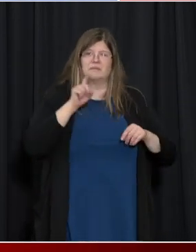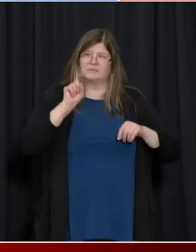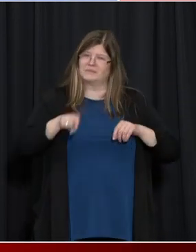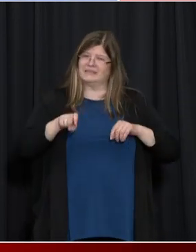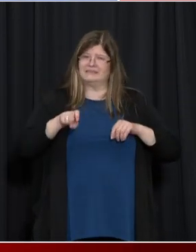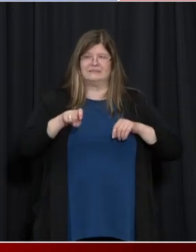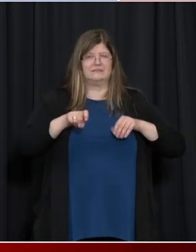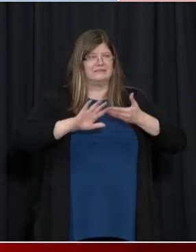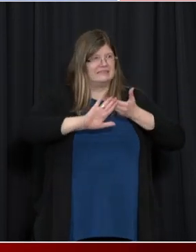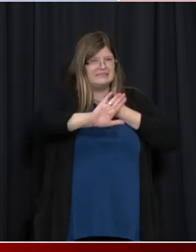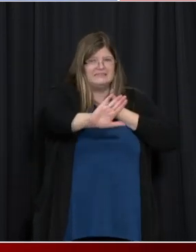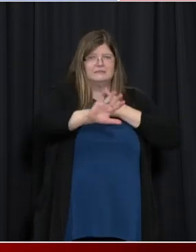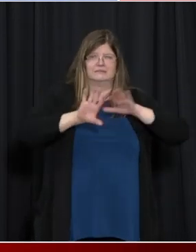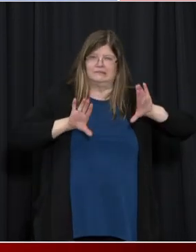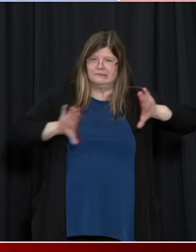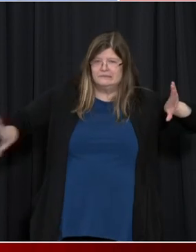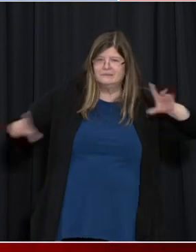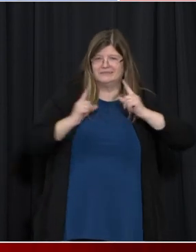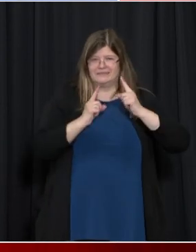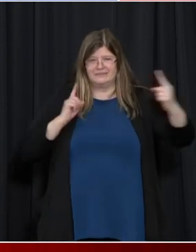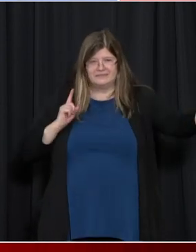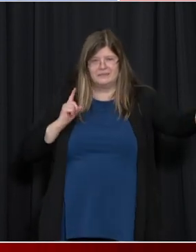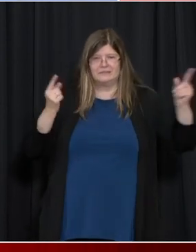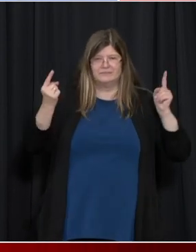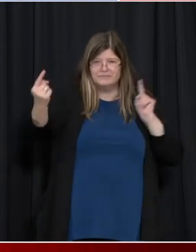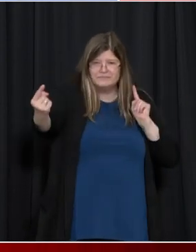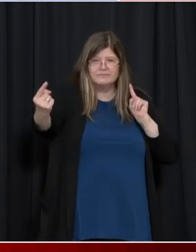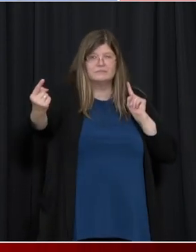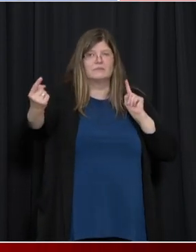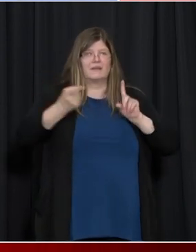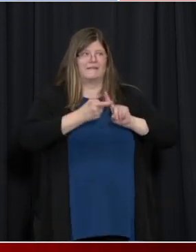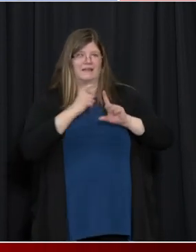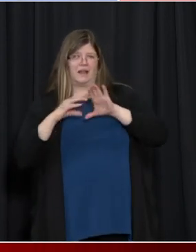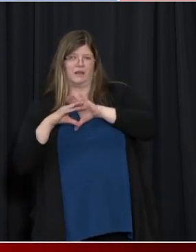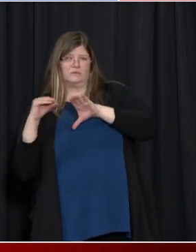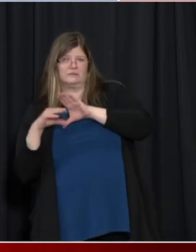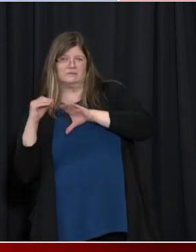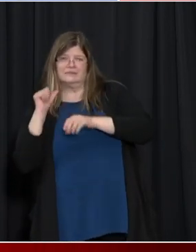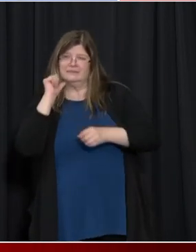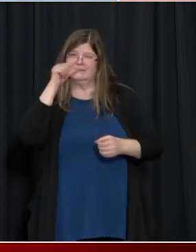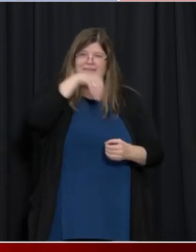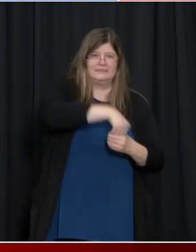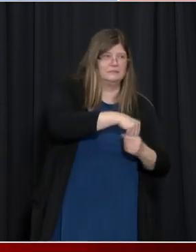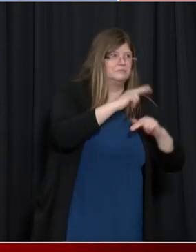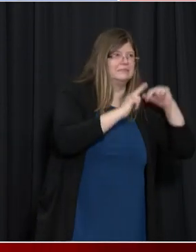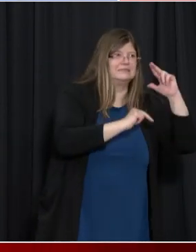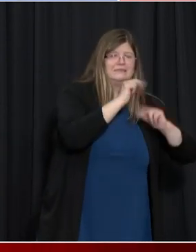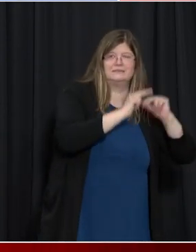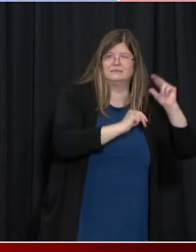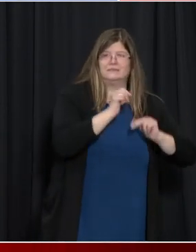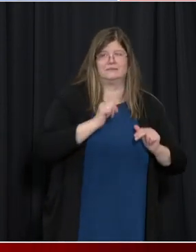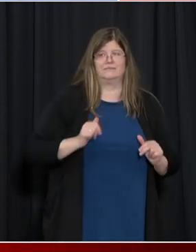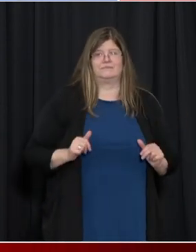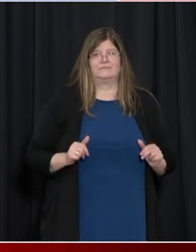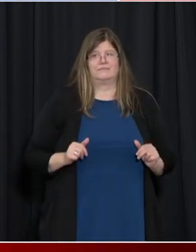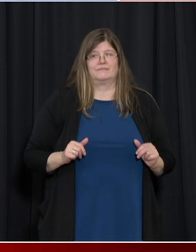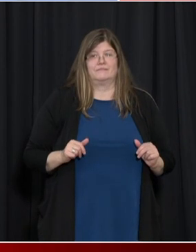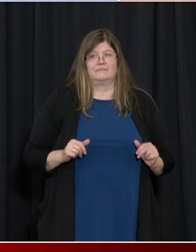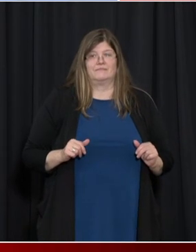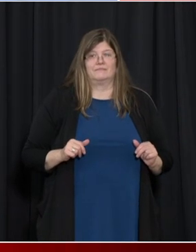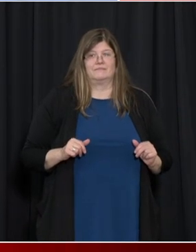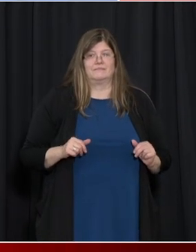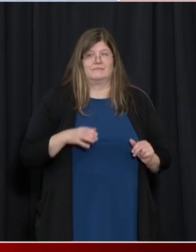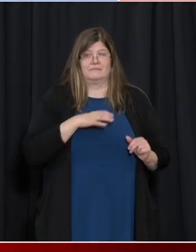to serve the public more from the outside. It's not the expertise nor the responsibility of the committee to tell the